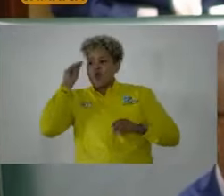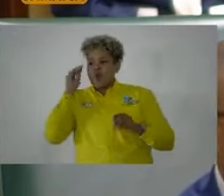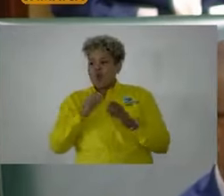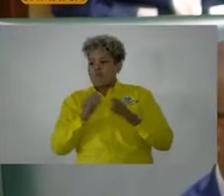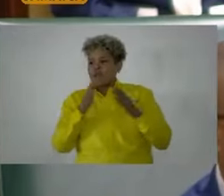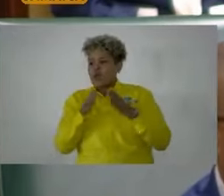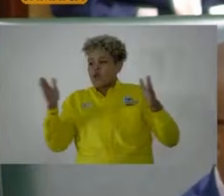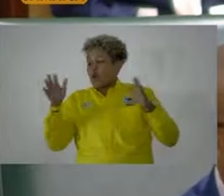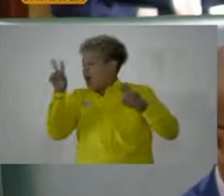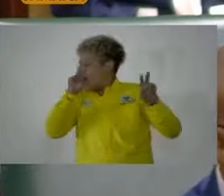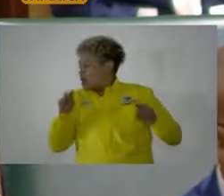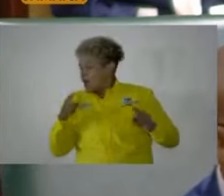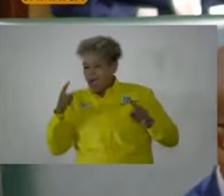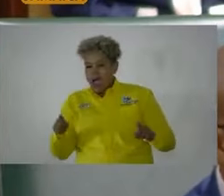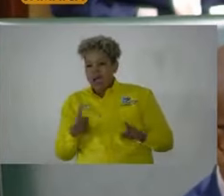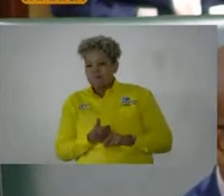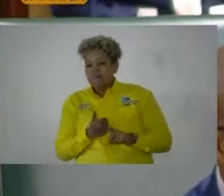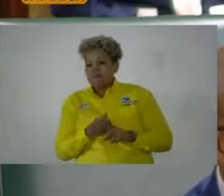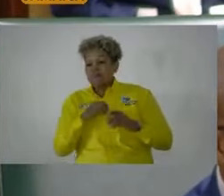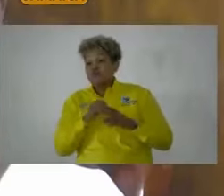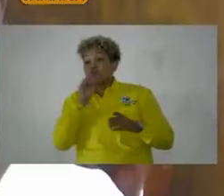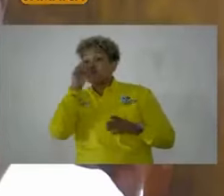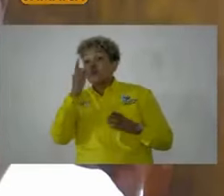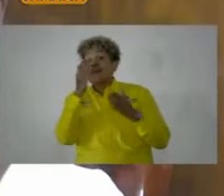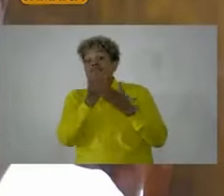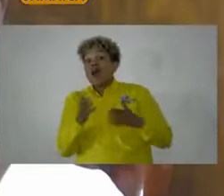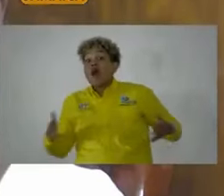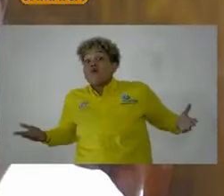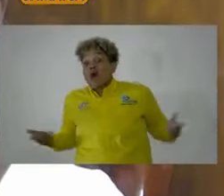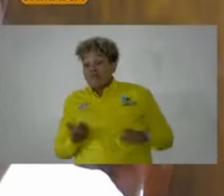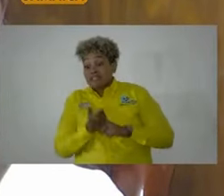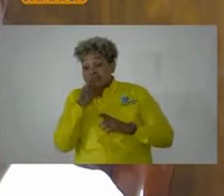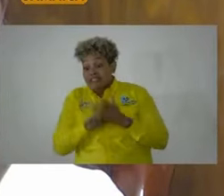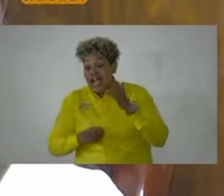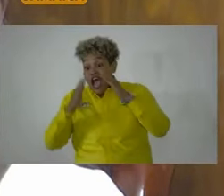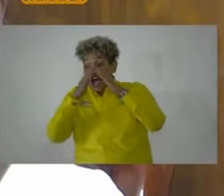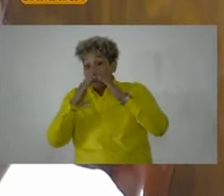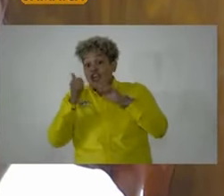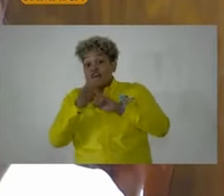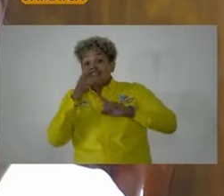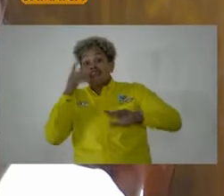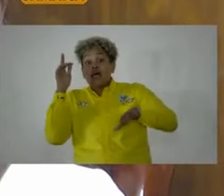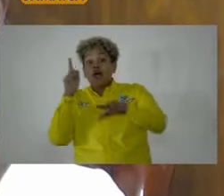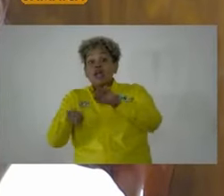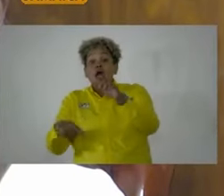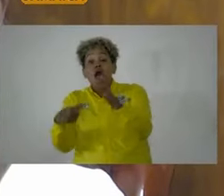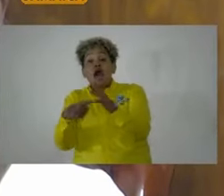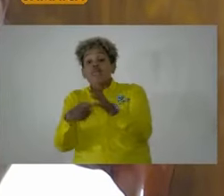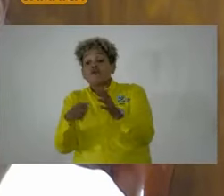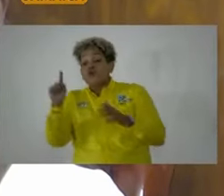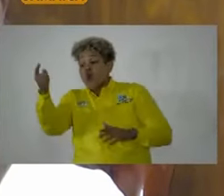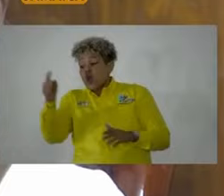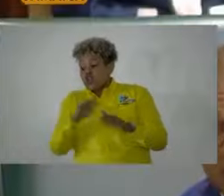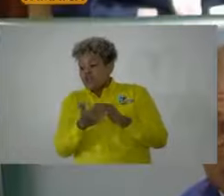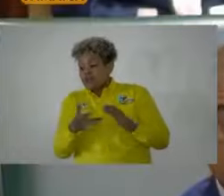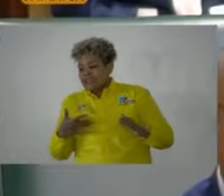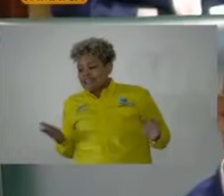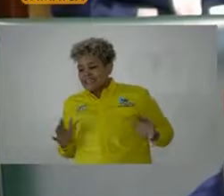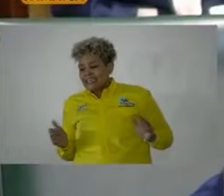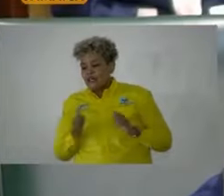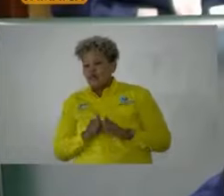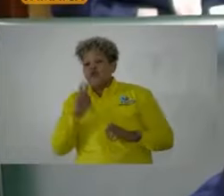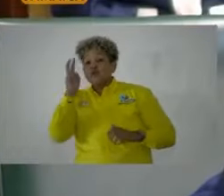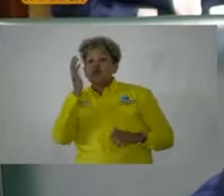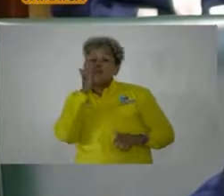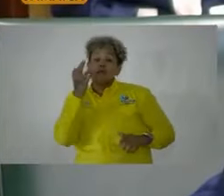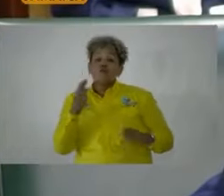Widest Vale. In truth and in fact, the cost of housing is out of reach to ordinary Jamaicans, with a